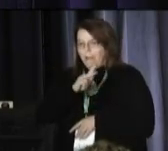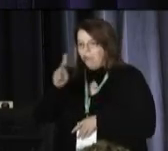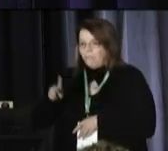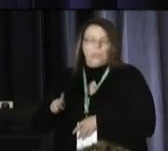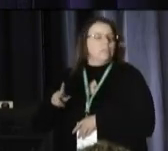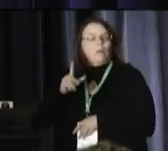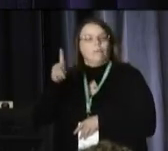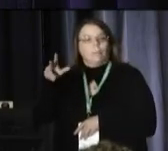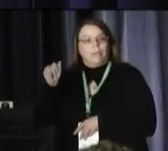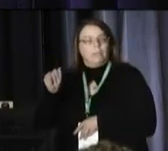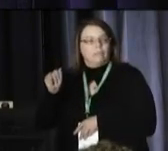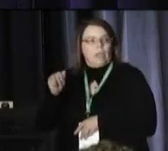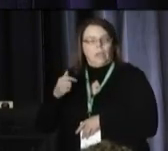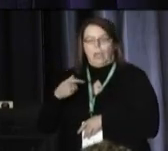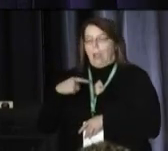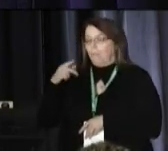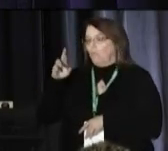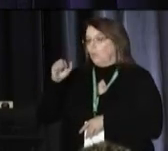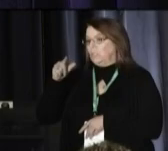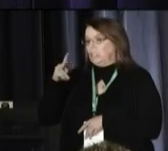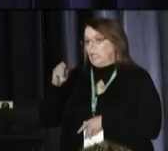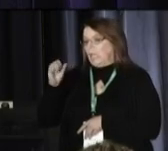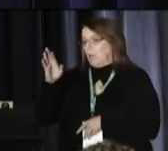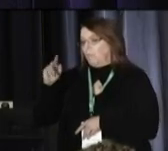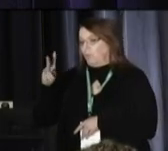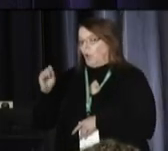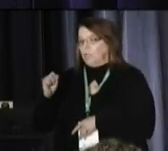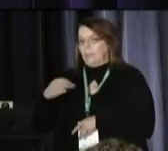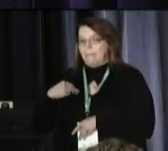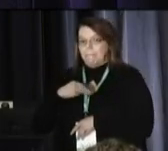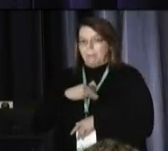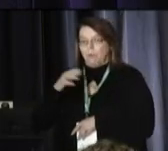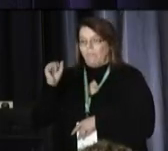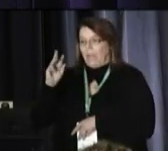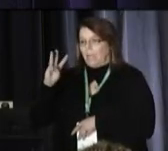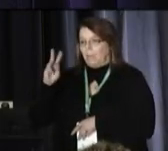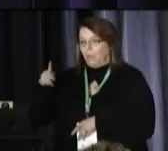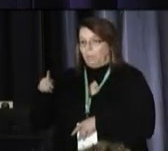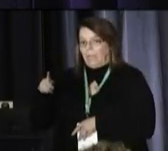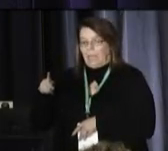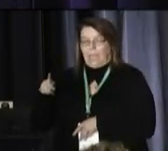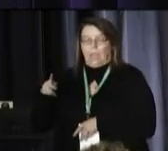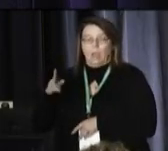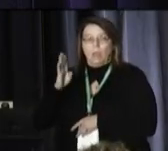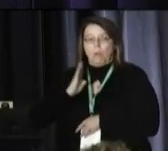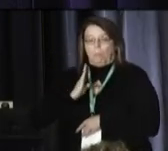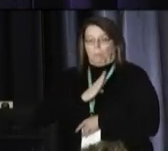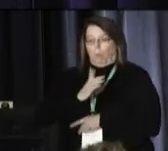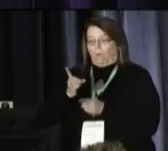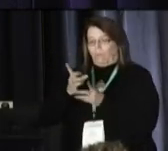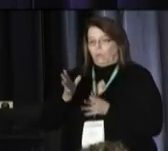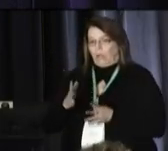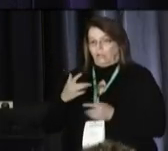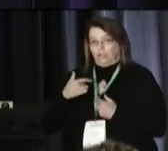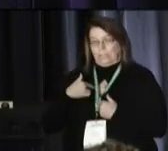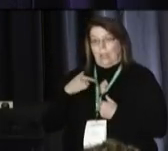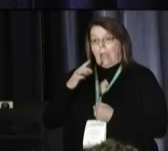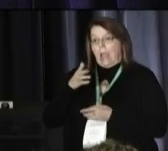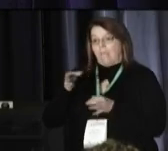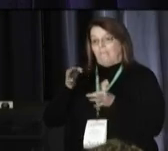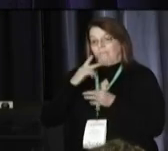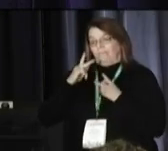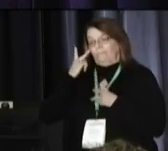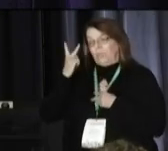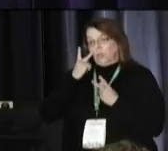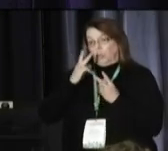Regina Brooks, a member of the AWP Board of Directors. Here is a visual description of myself. I'm African American,